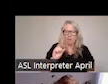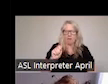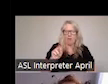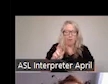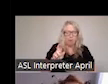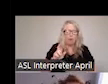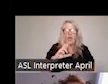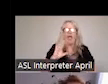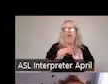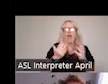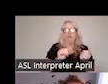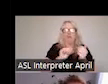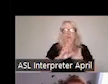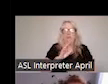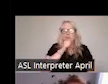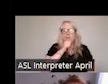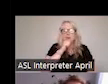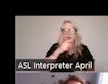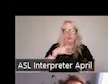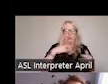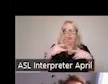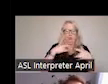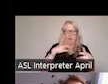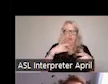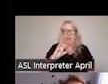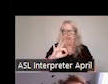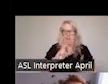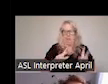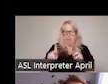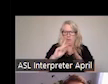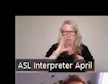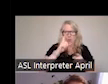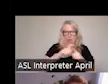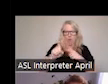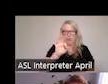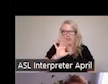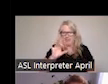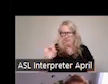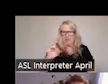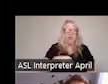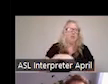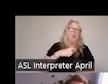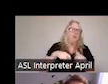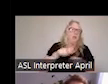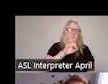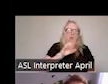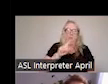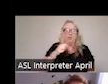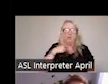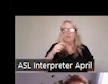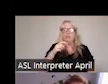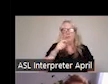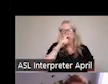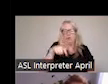was how to address confidentiality concerns if people are calling 988 as an alternative to 911 and do not